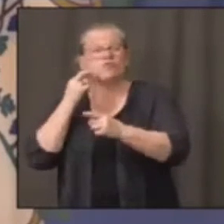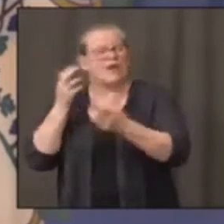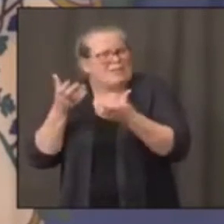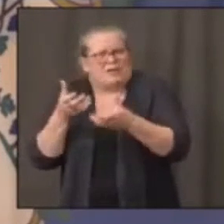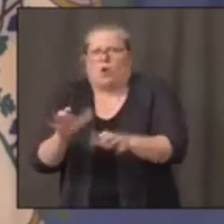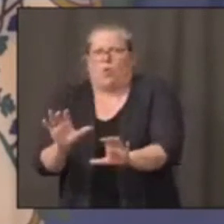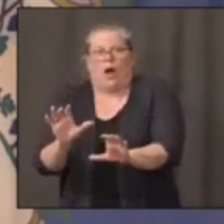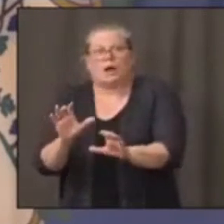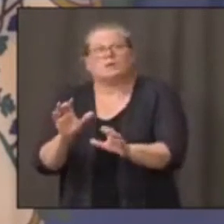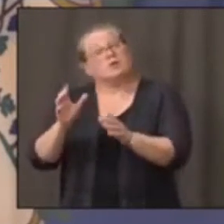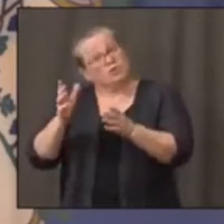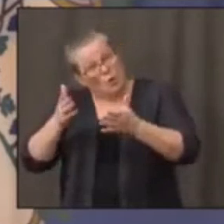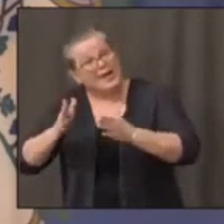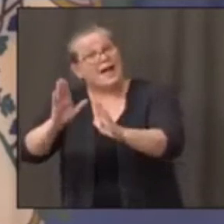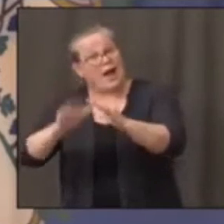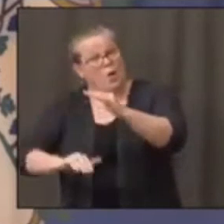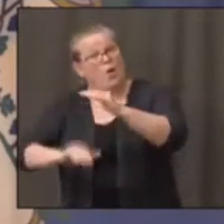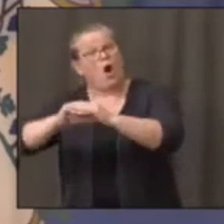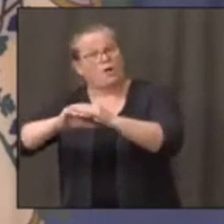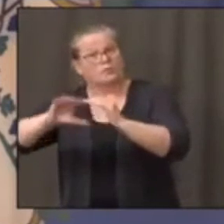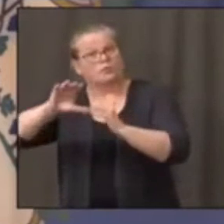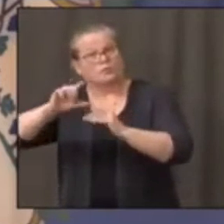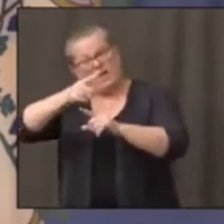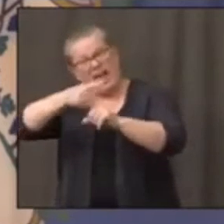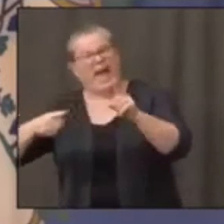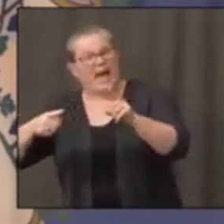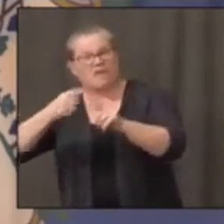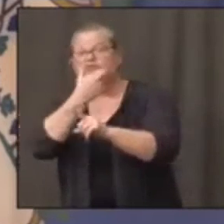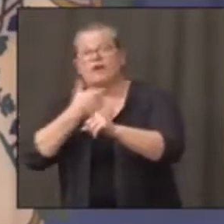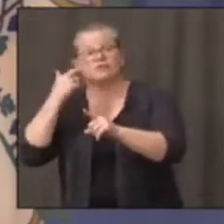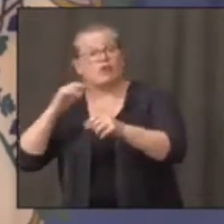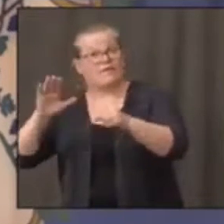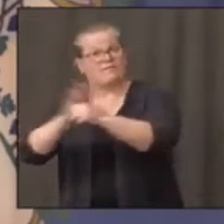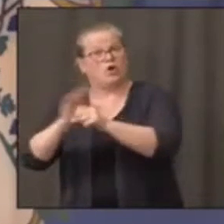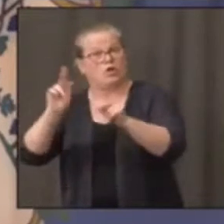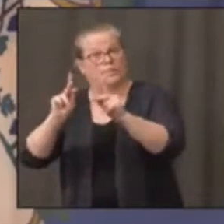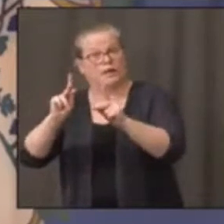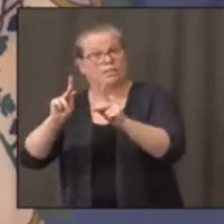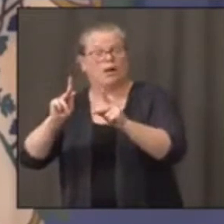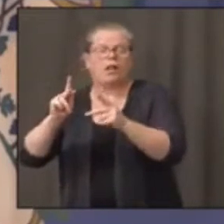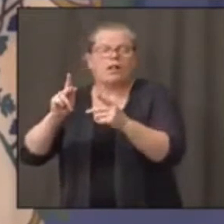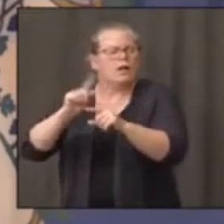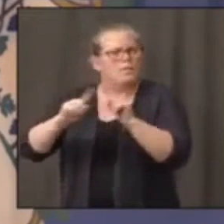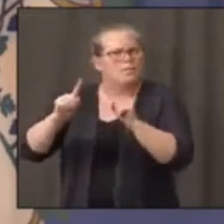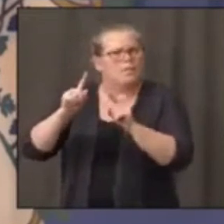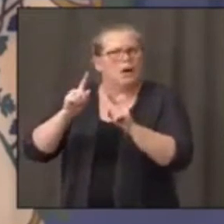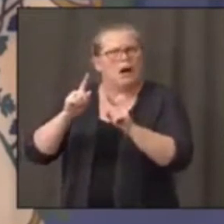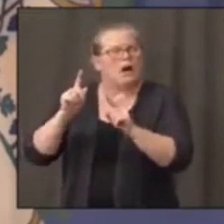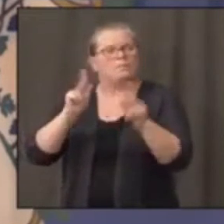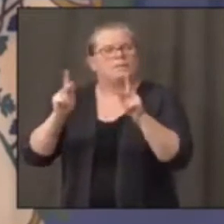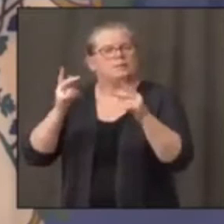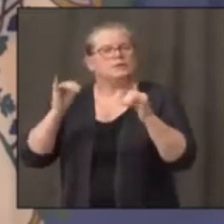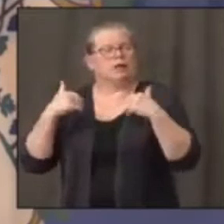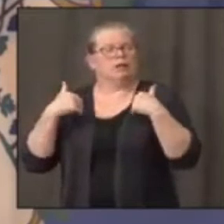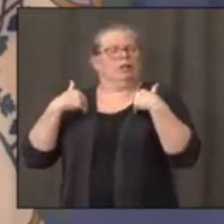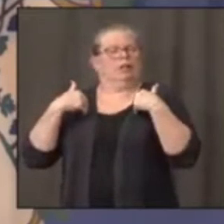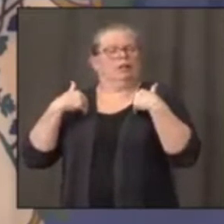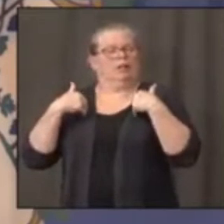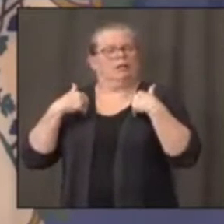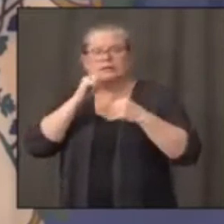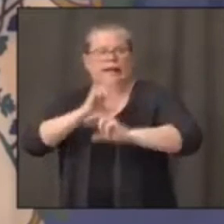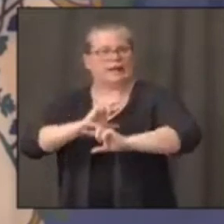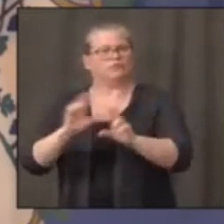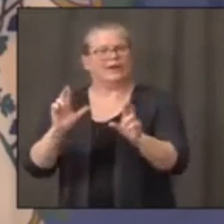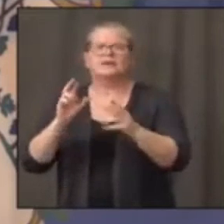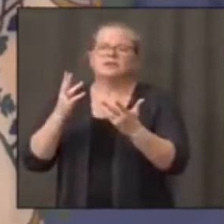50%, there are fewer people in there because it takes a while to catch up. So there is some positive self-regulation going on, Ken.